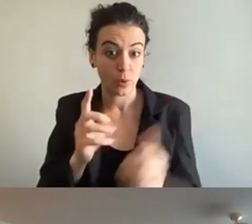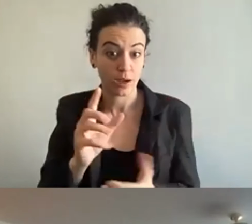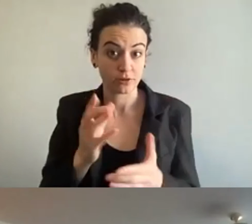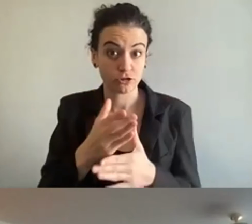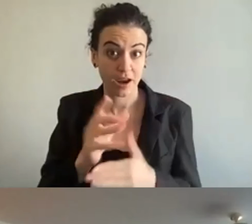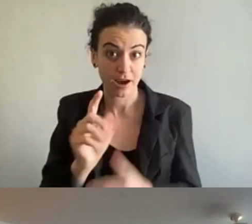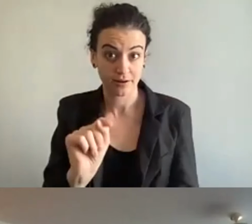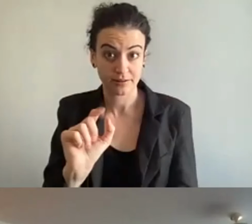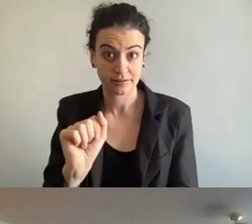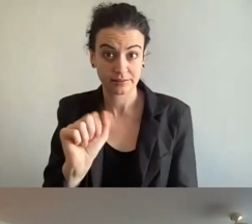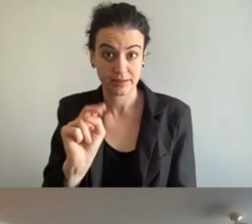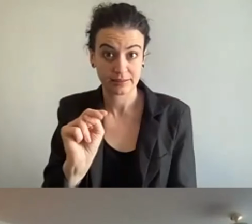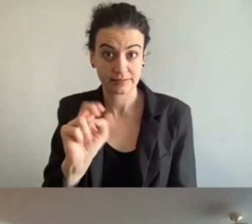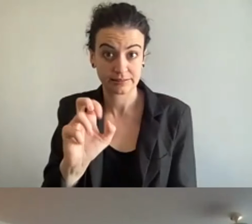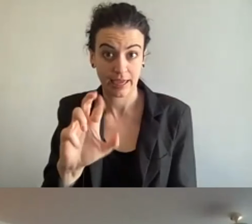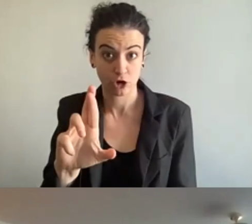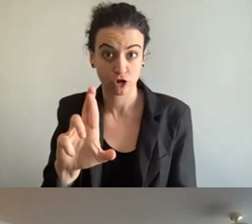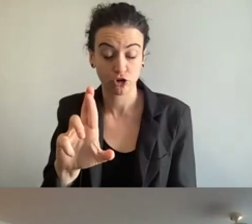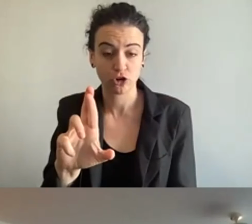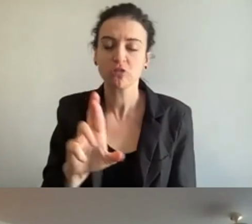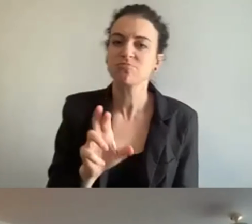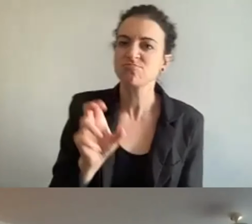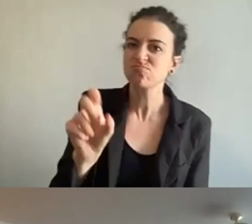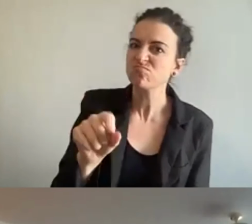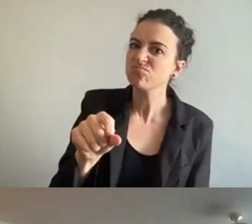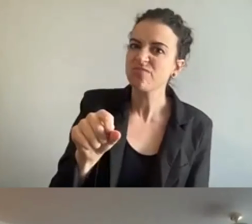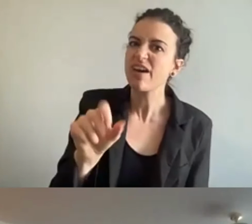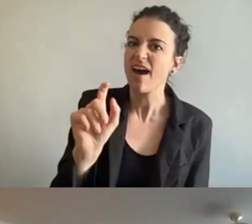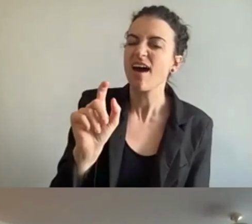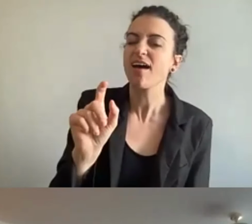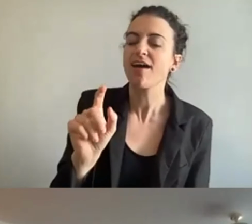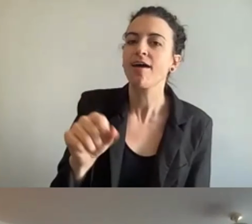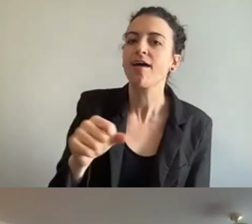I was just gonna say, like Nathan